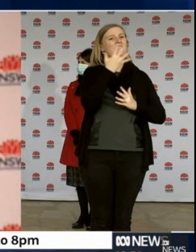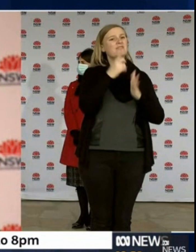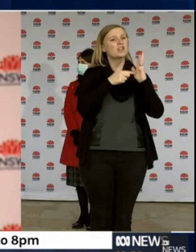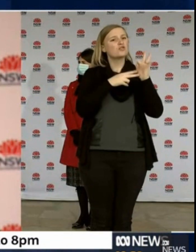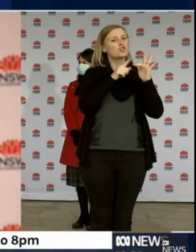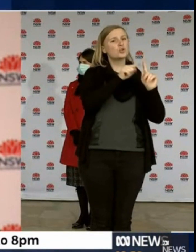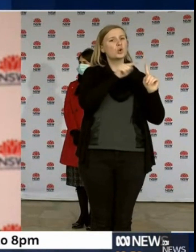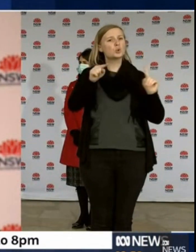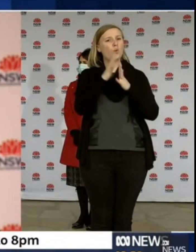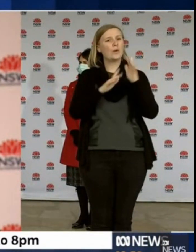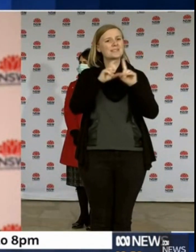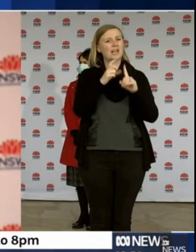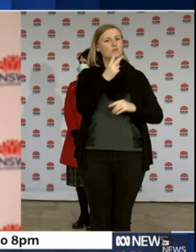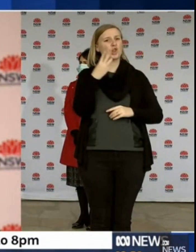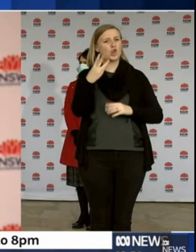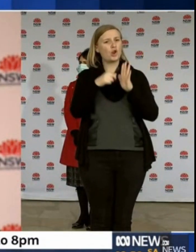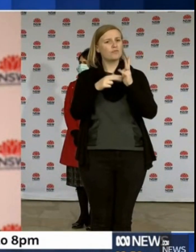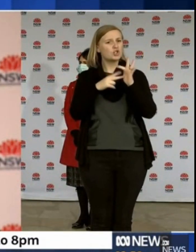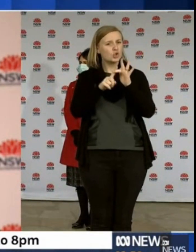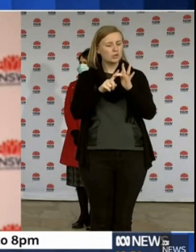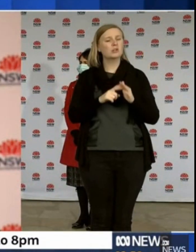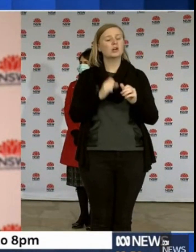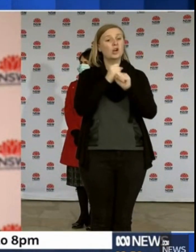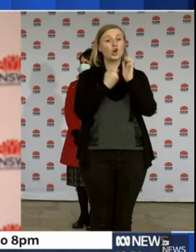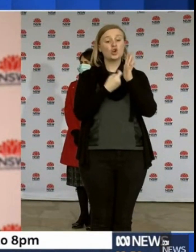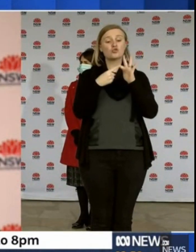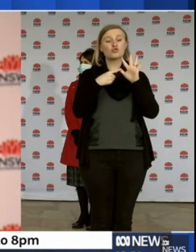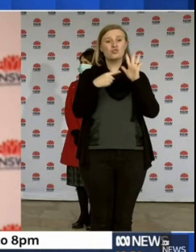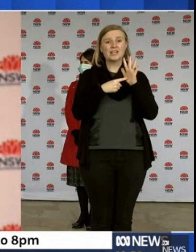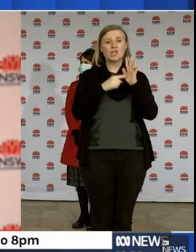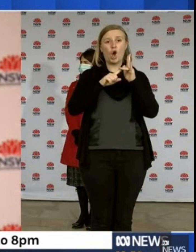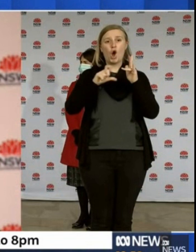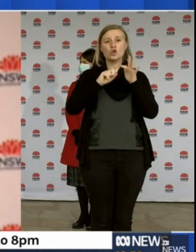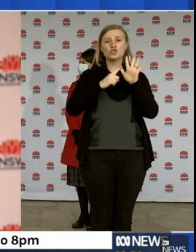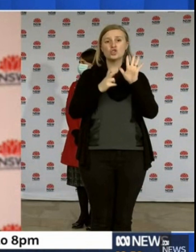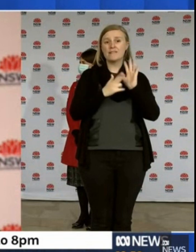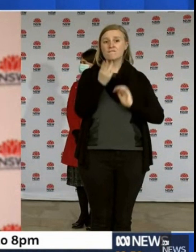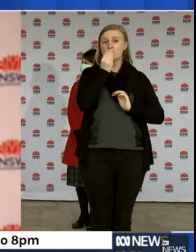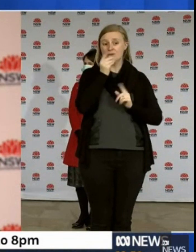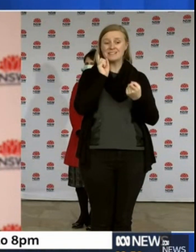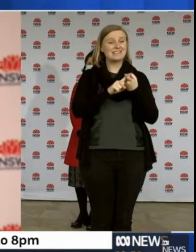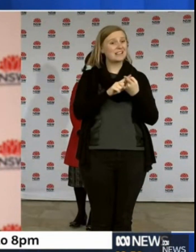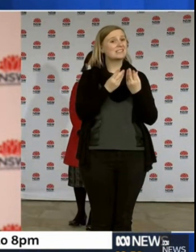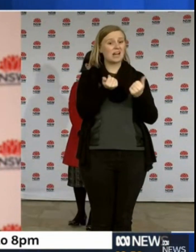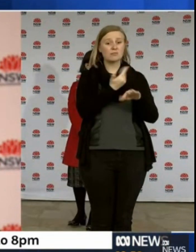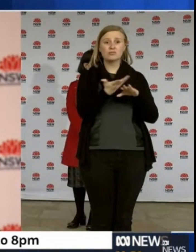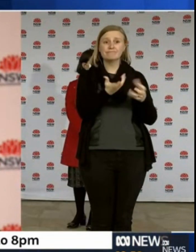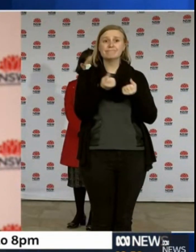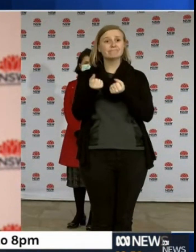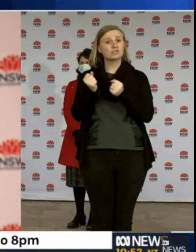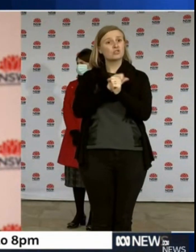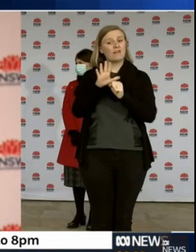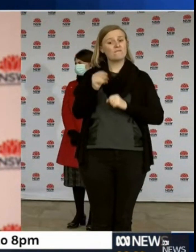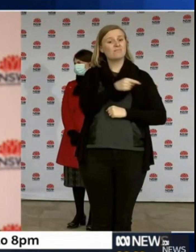of June to Wednesday the 23rd of June. Great Ocean Foods, we are still seeing some